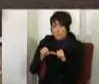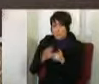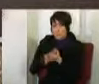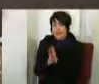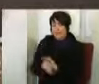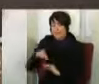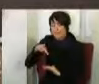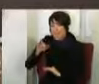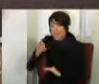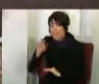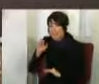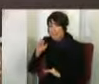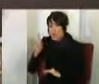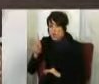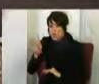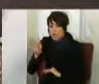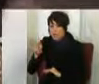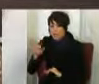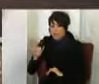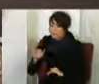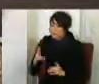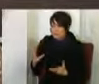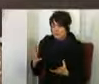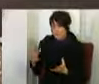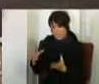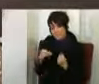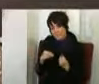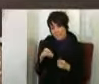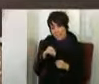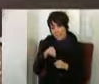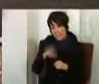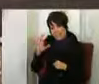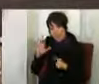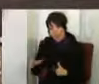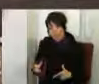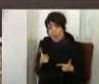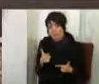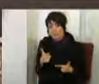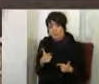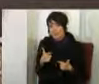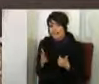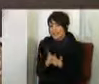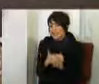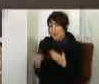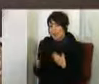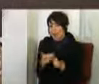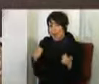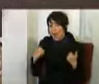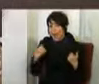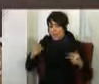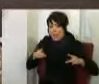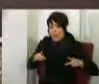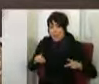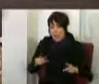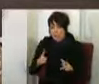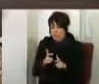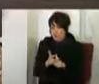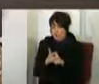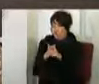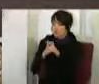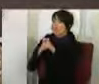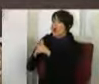about bringing causes to the next level in their lives. And even when they had the opportunity to run and to